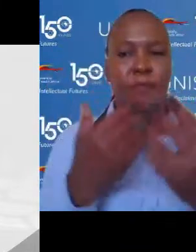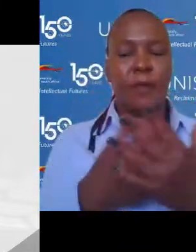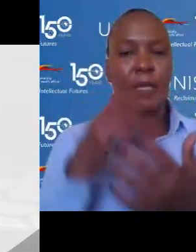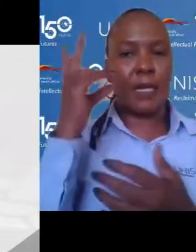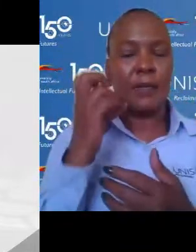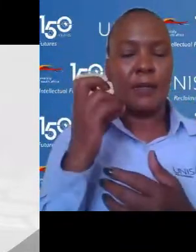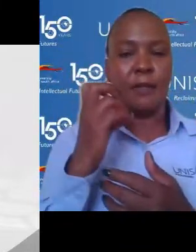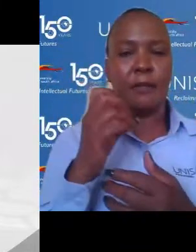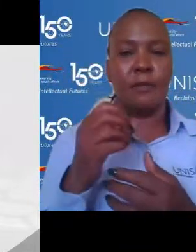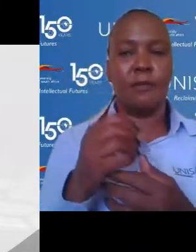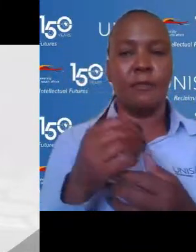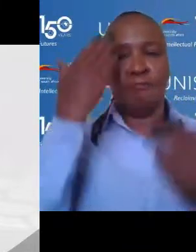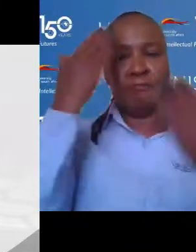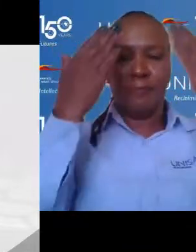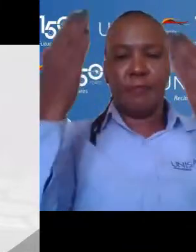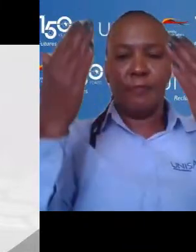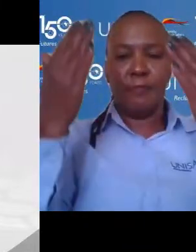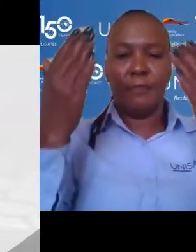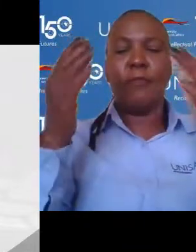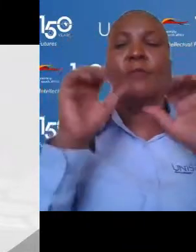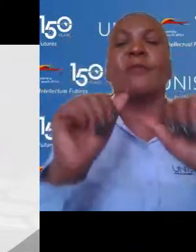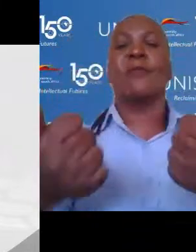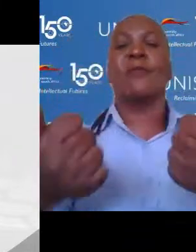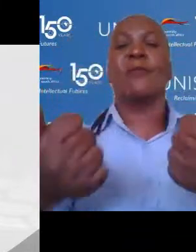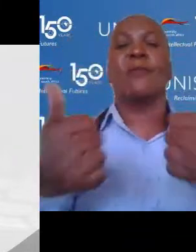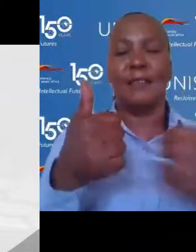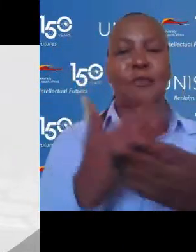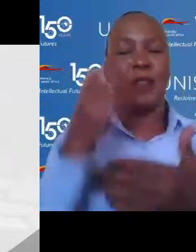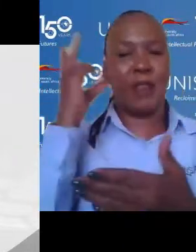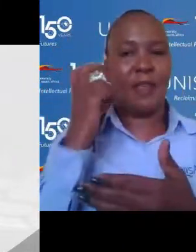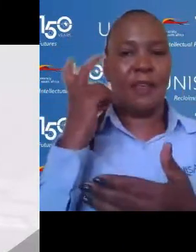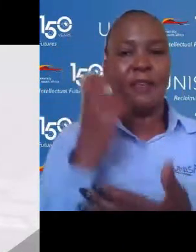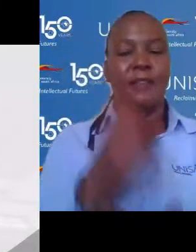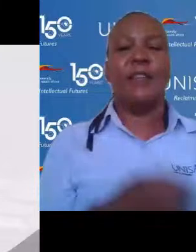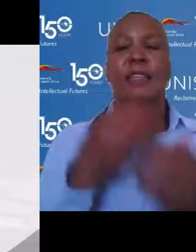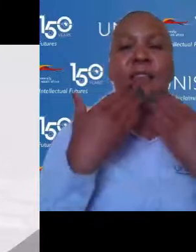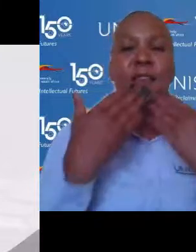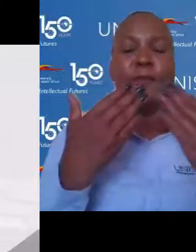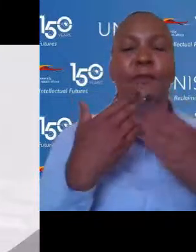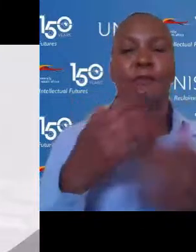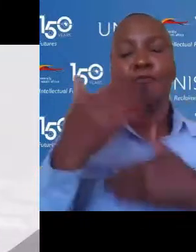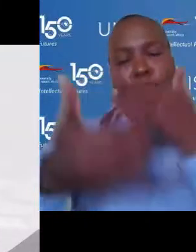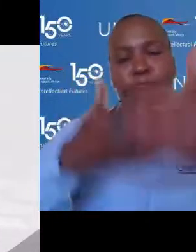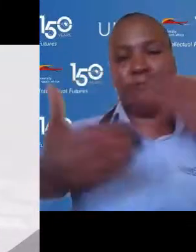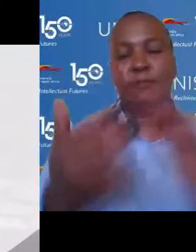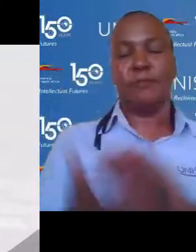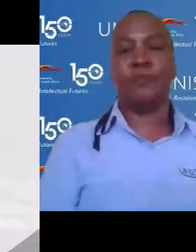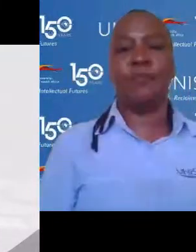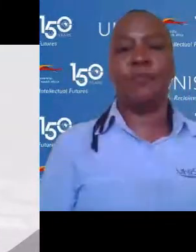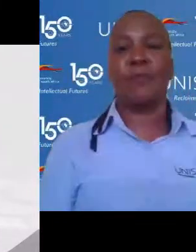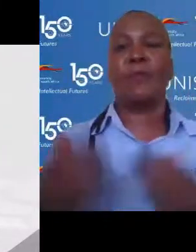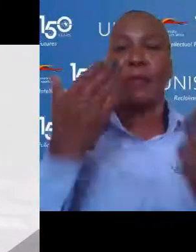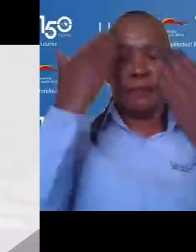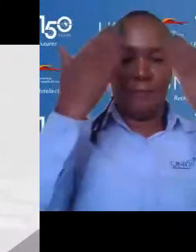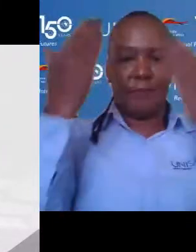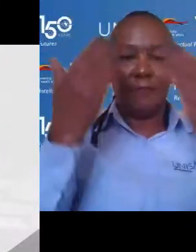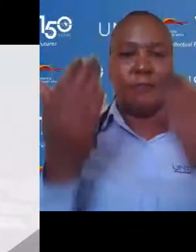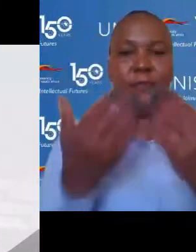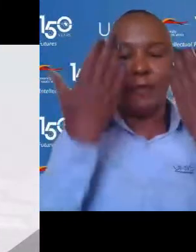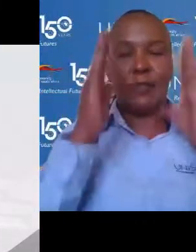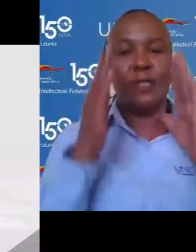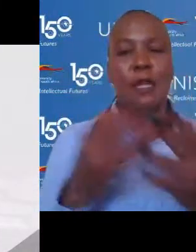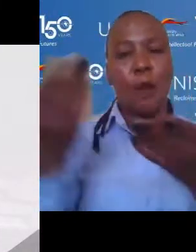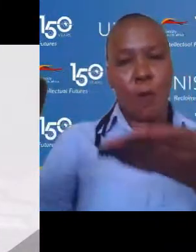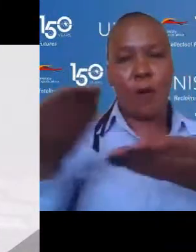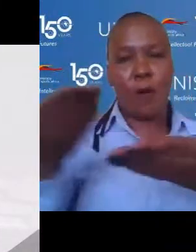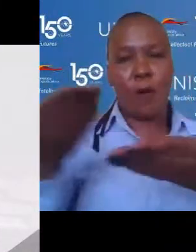afternoon, students. Oh, great. Thank you. Please go ahead. Thank you. Good afternoon, students, and welcome to